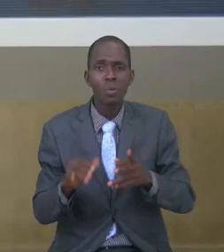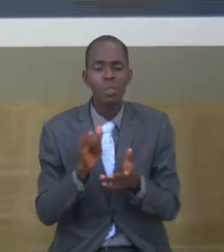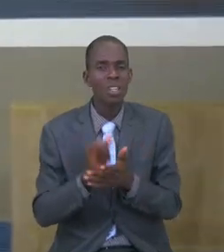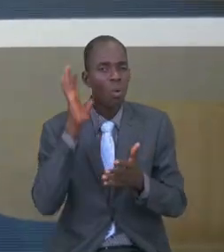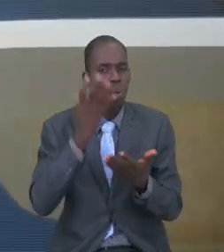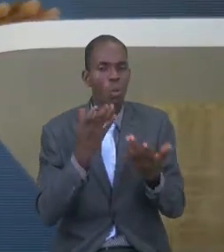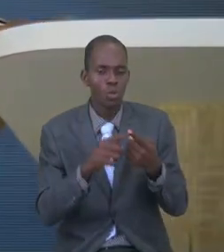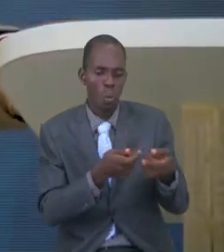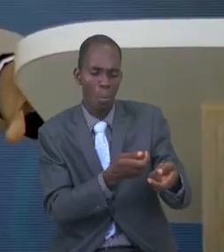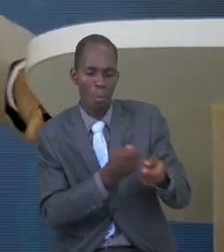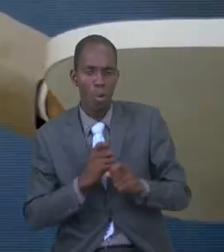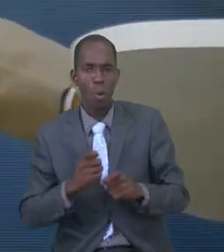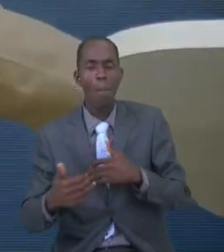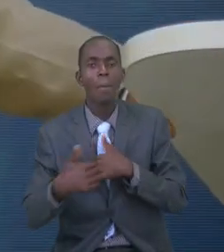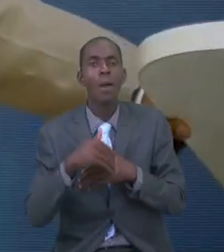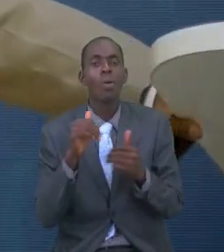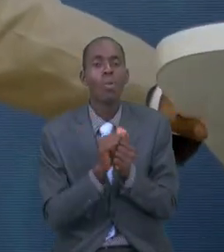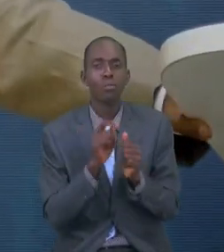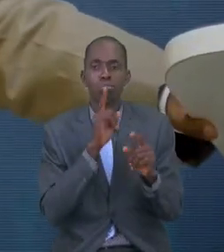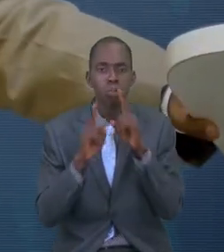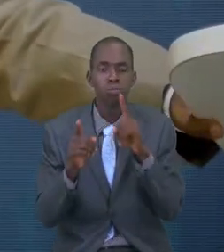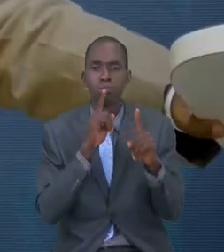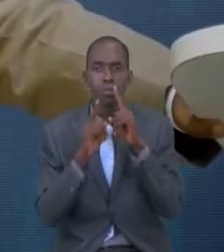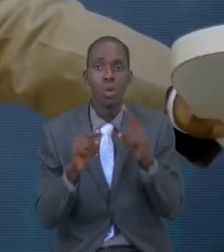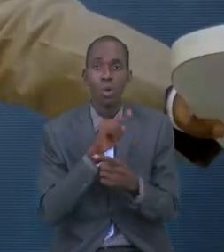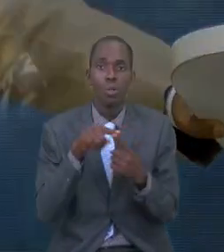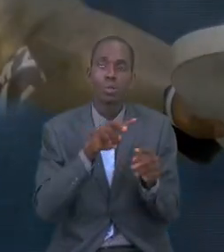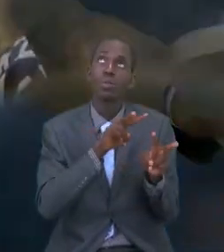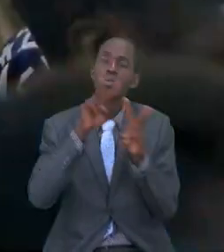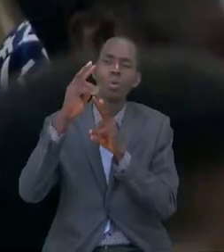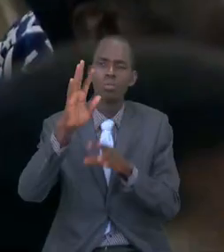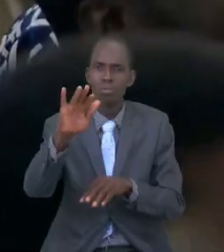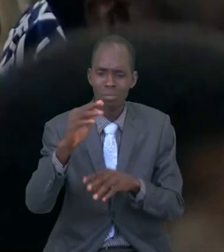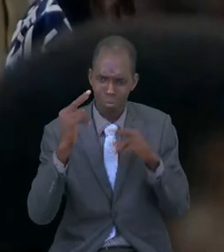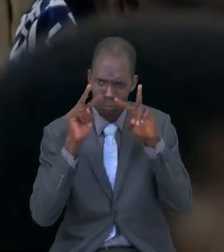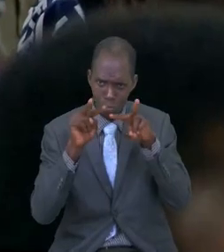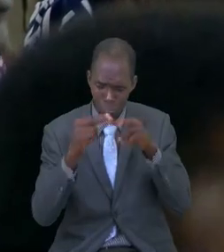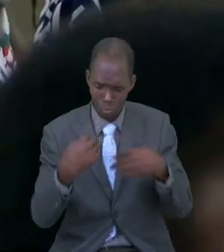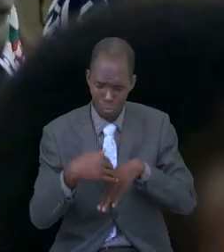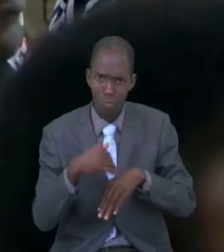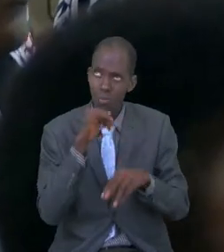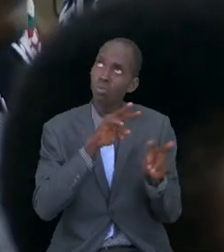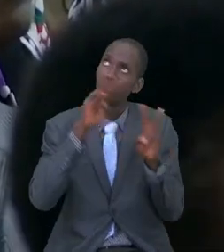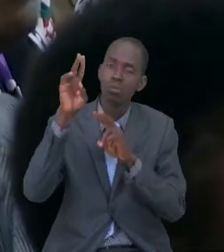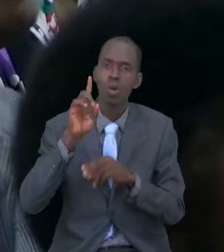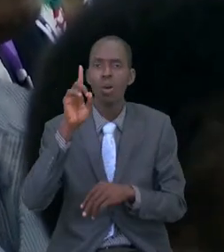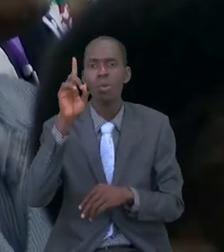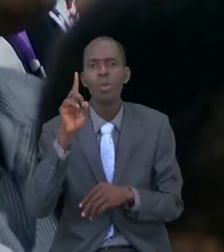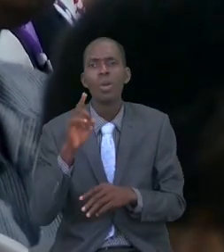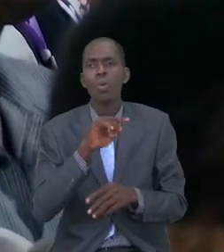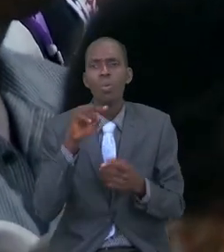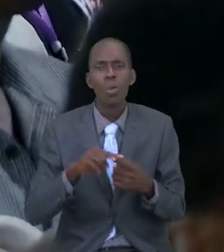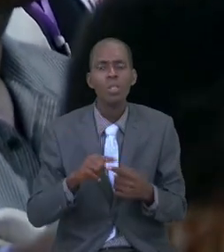with conversation. When you're looking up, they want you to look at them. Conversation. When there's something your